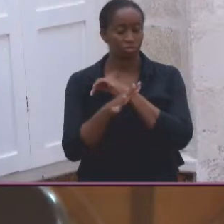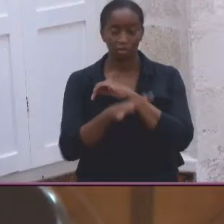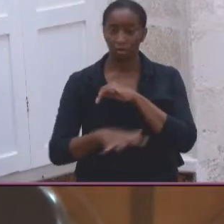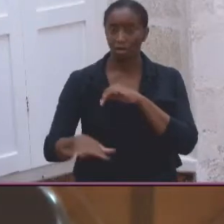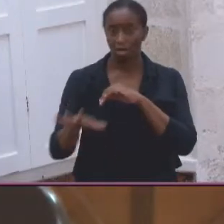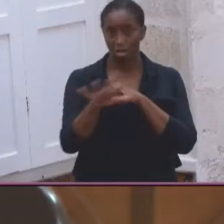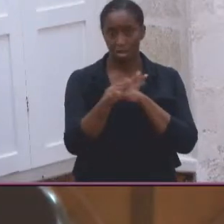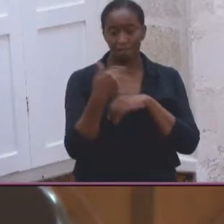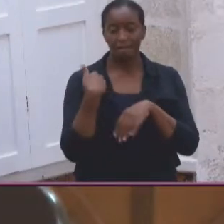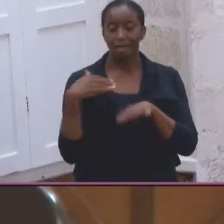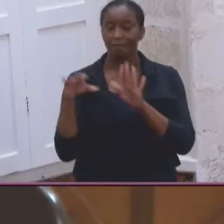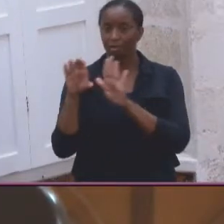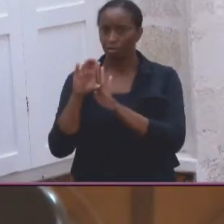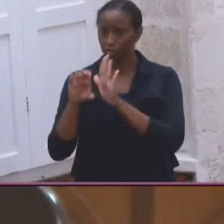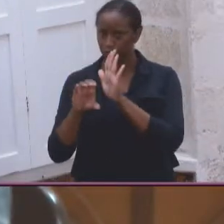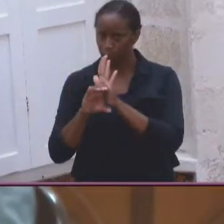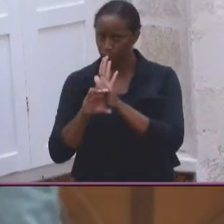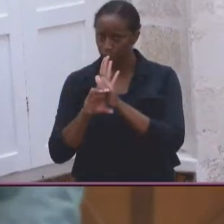But equally,